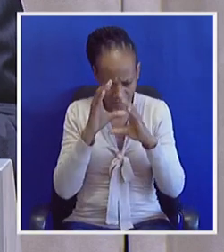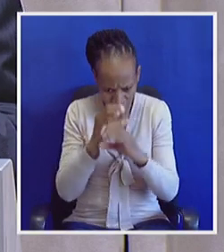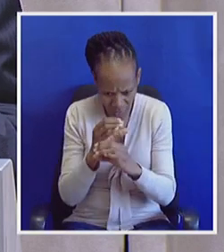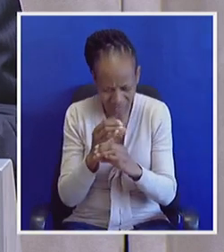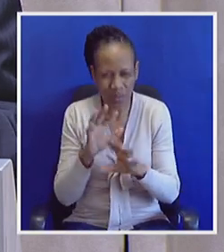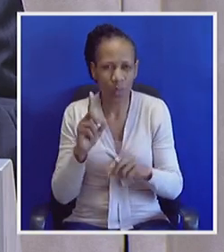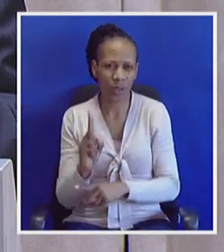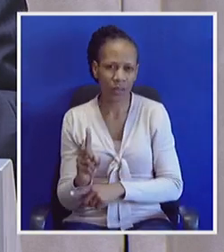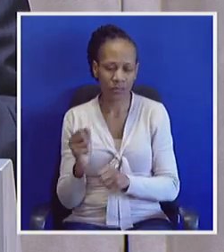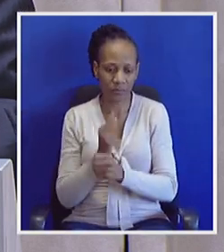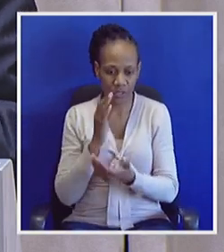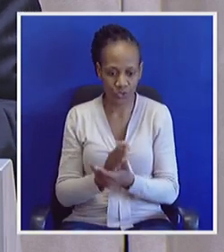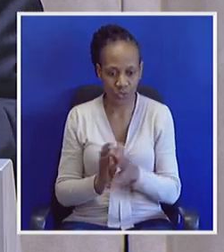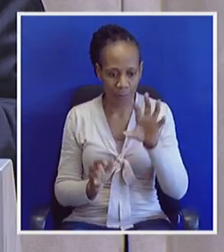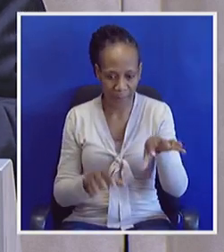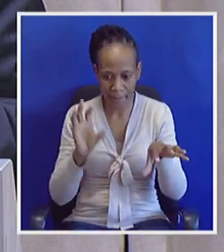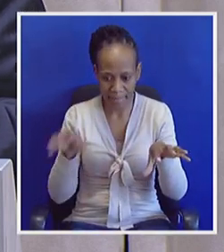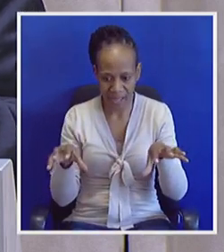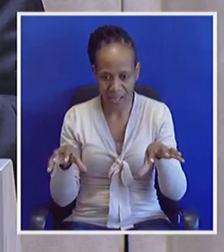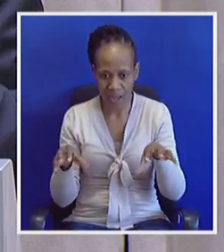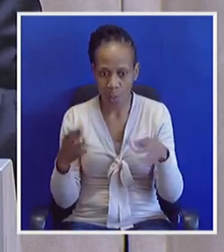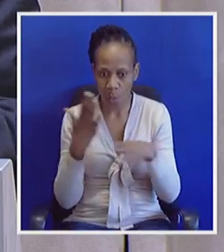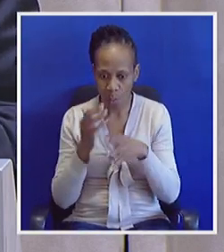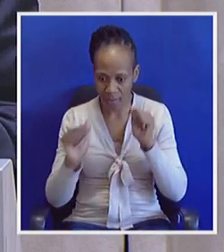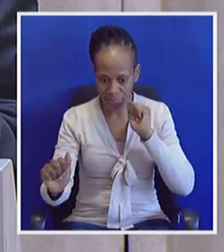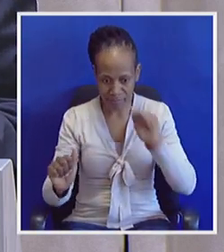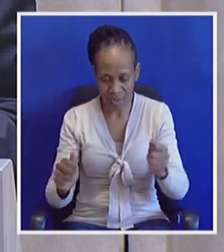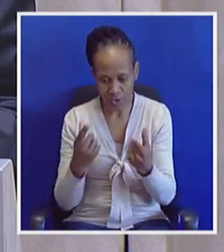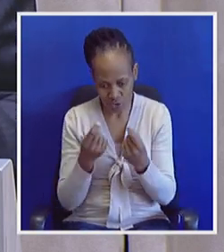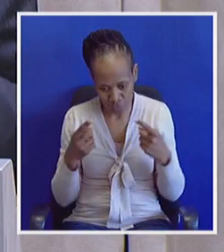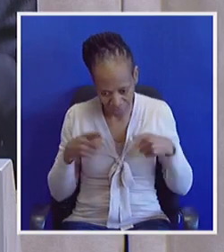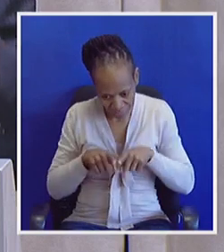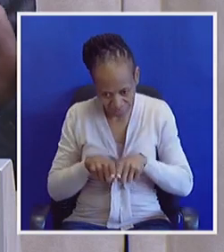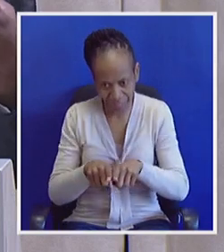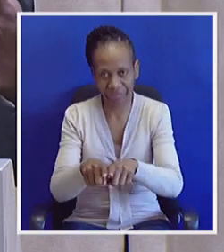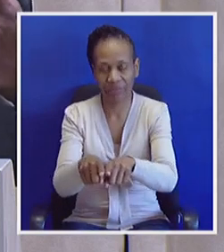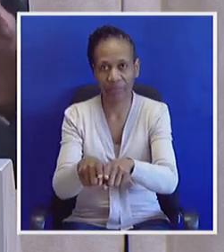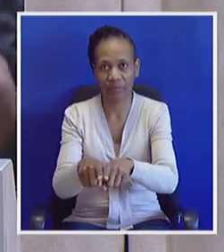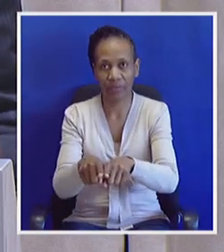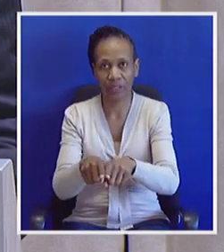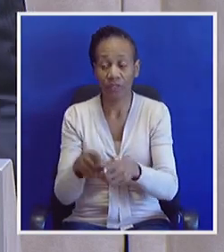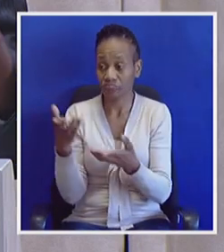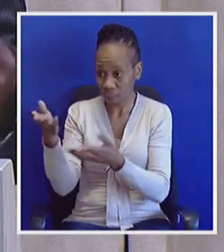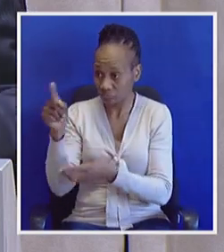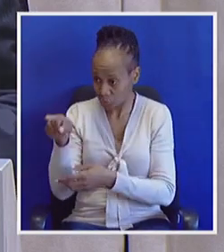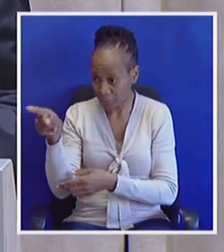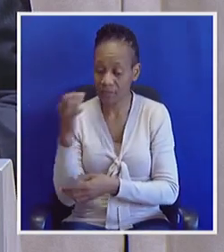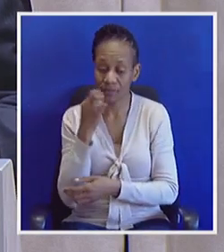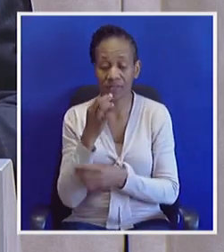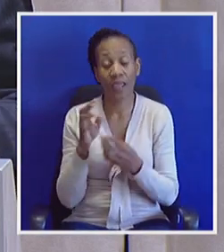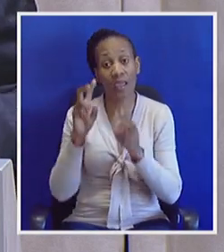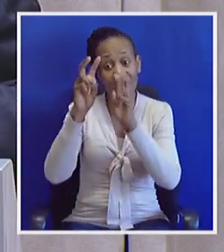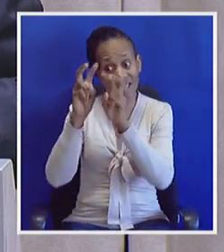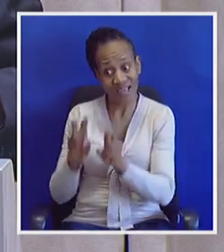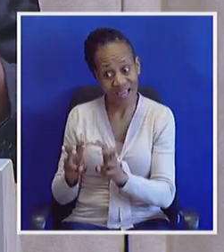assisted to execute their developmental one. Now, you correctly say, for instance, with the electricity